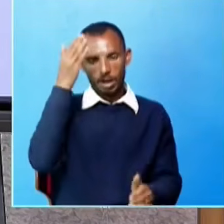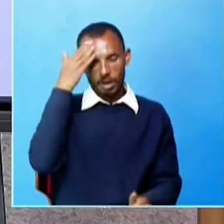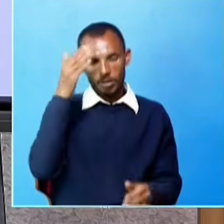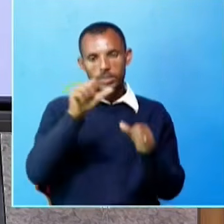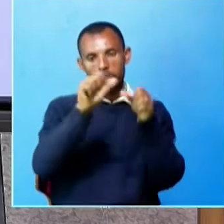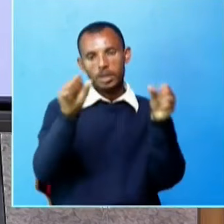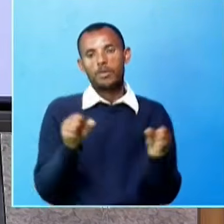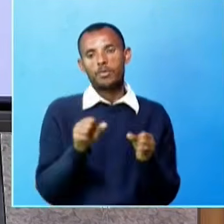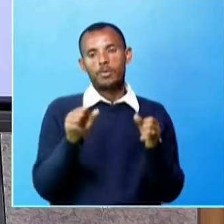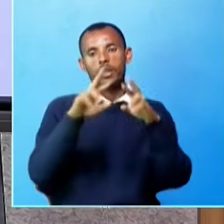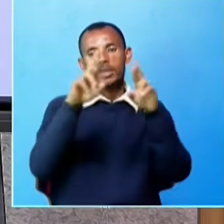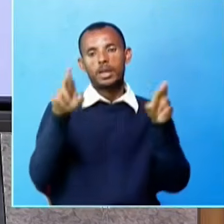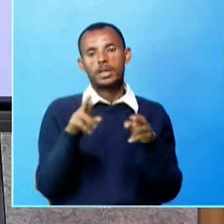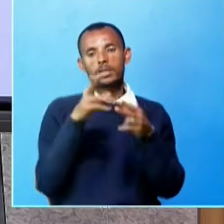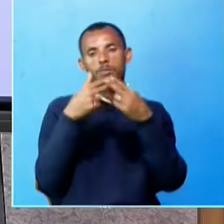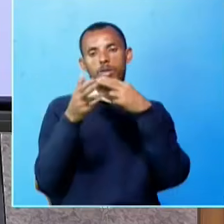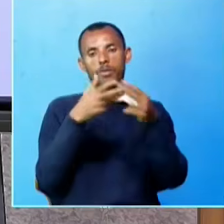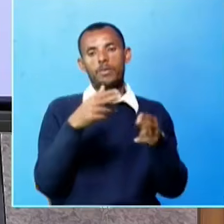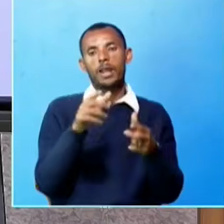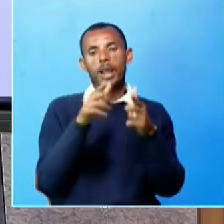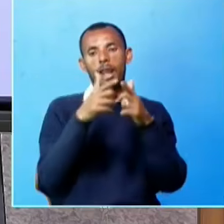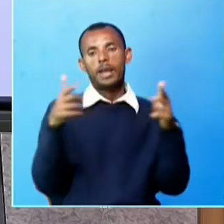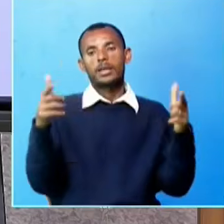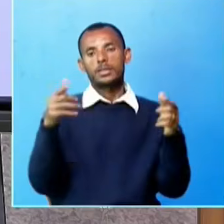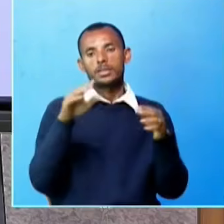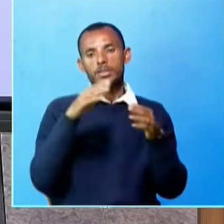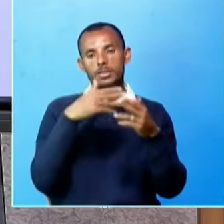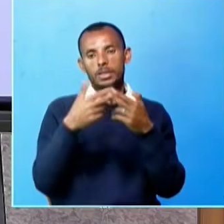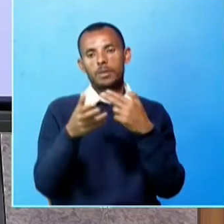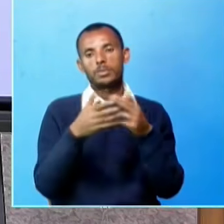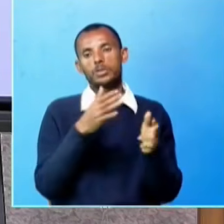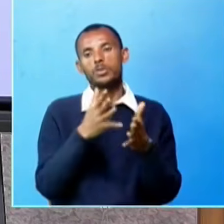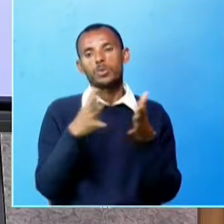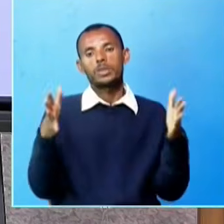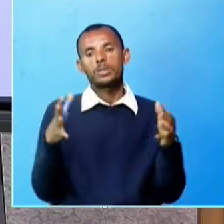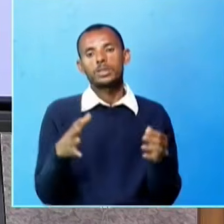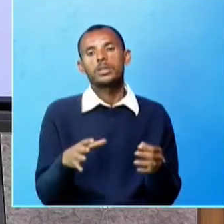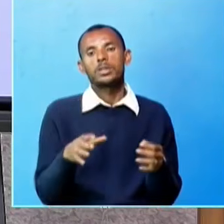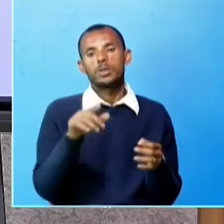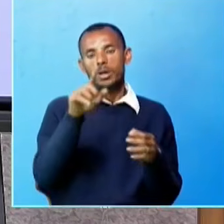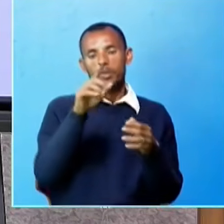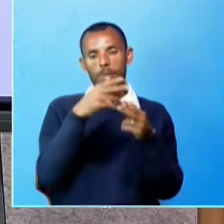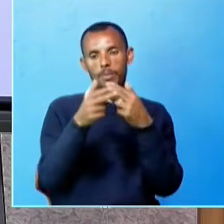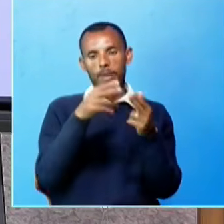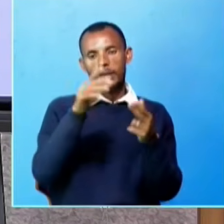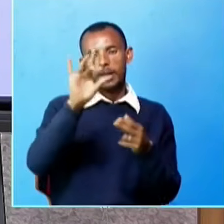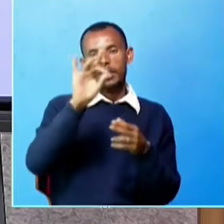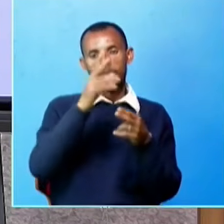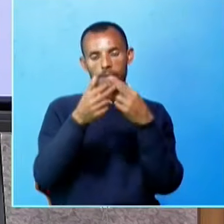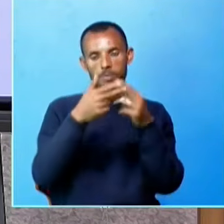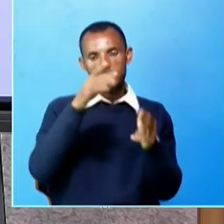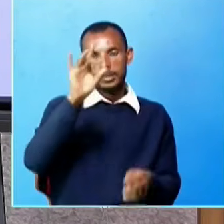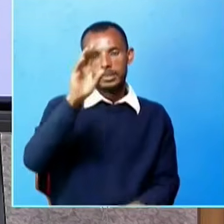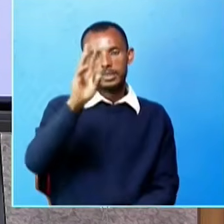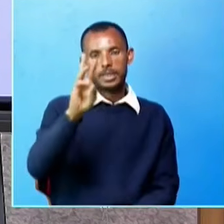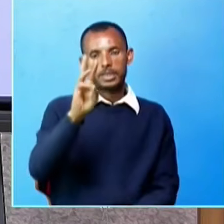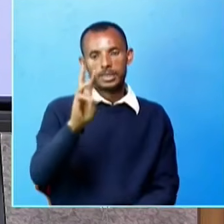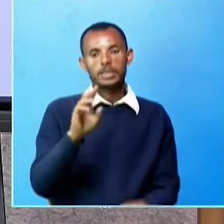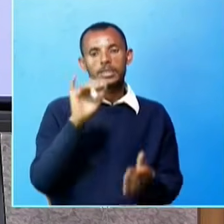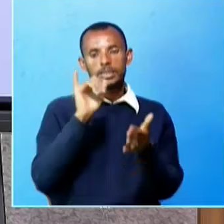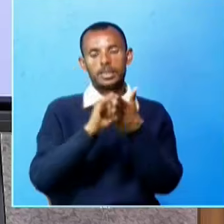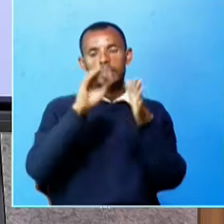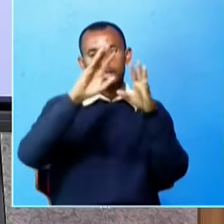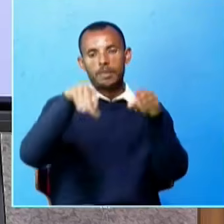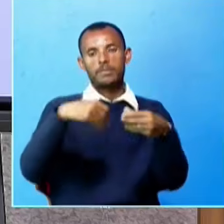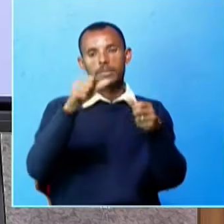of a rectangle is the product of length times width. So you can multiply 8 by 6. That gives you the area of the